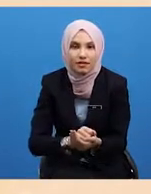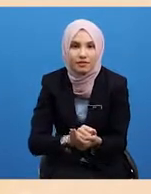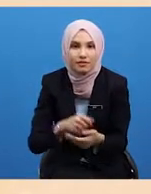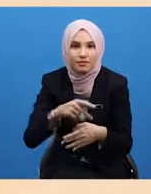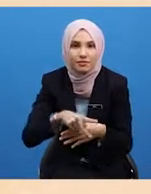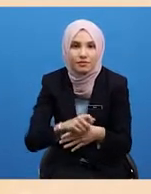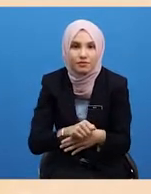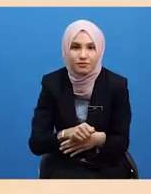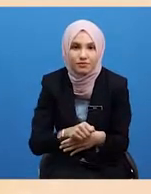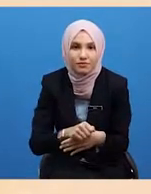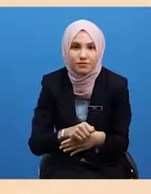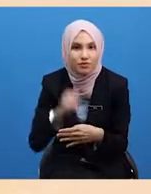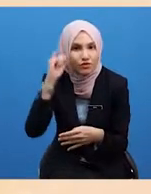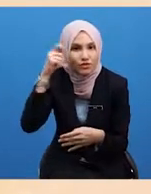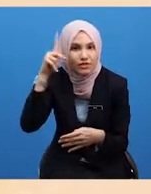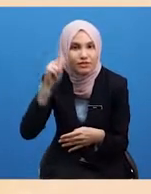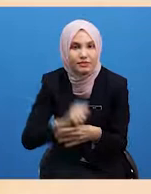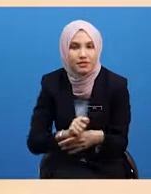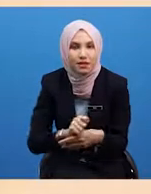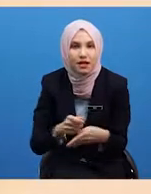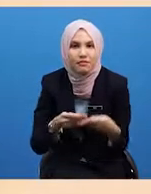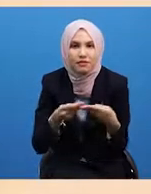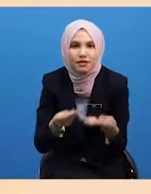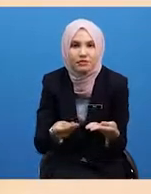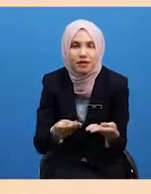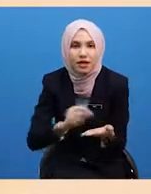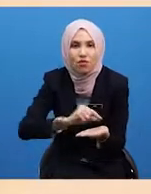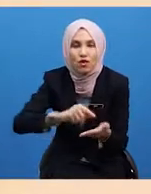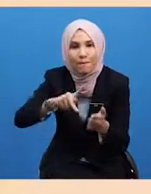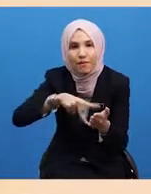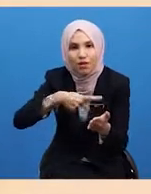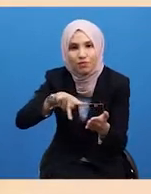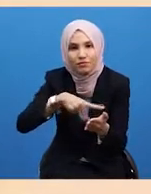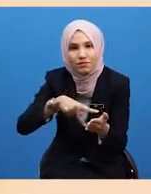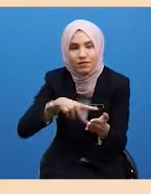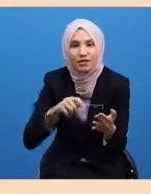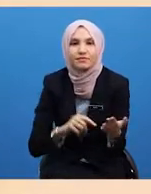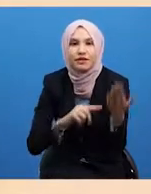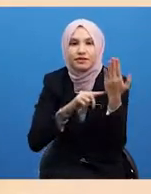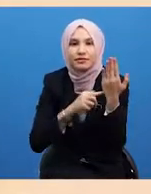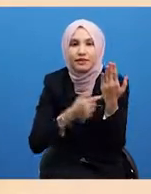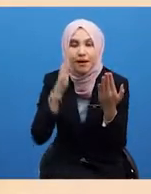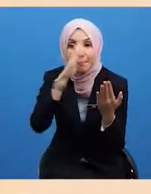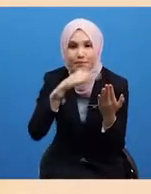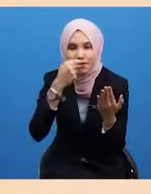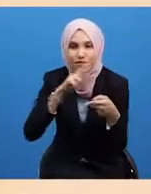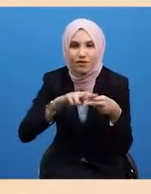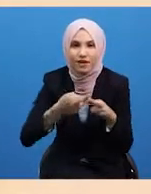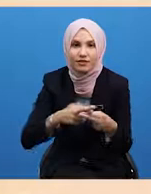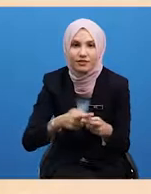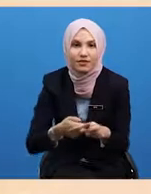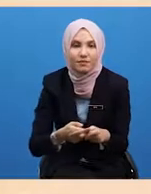Joyce Kilmer and also mentions that he writes poems. This starts a